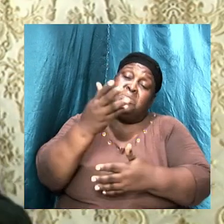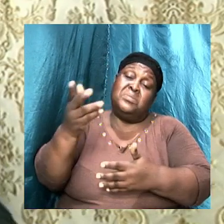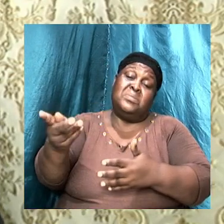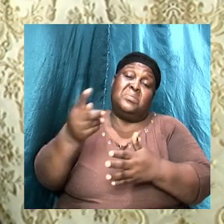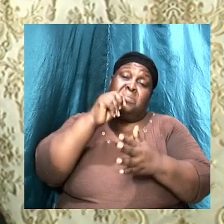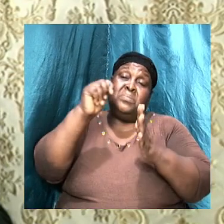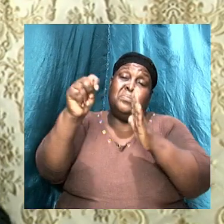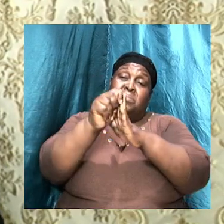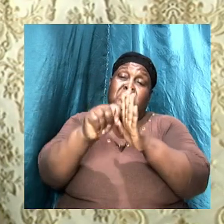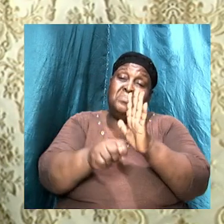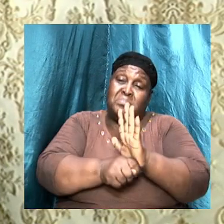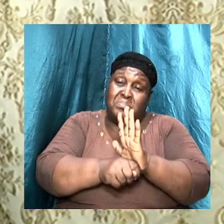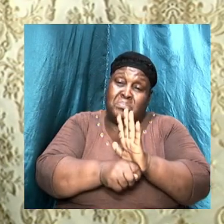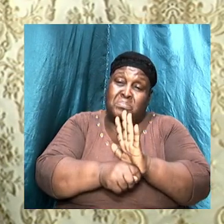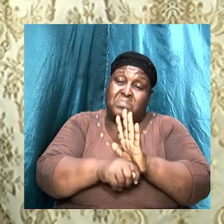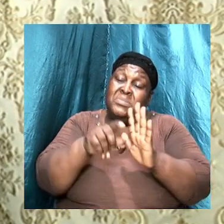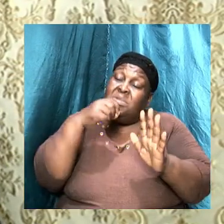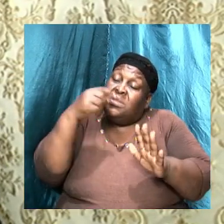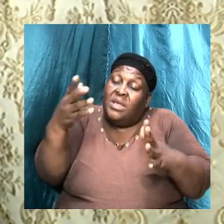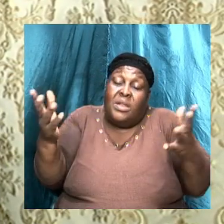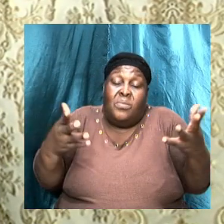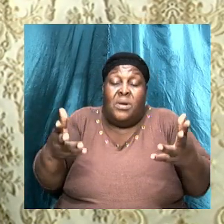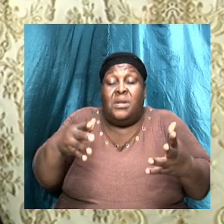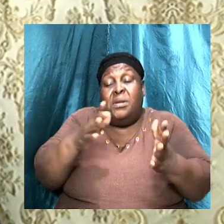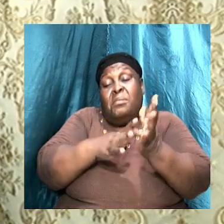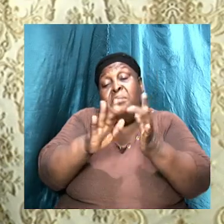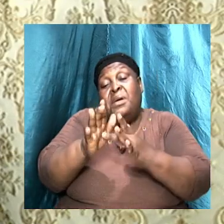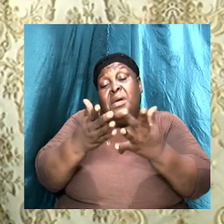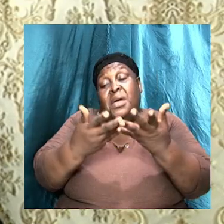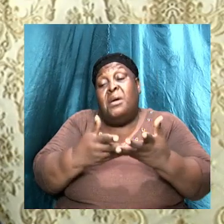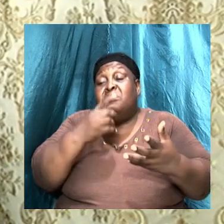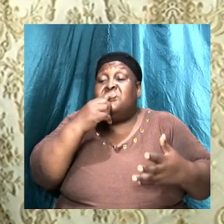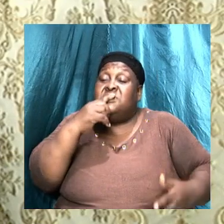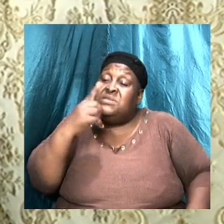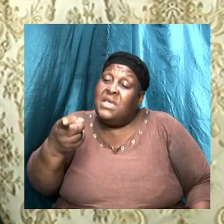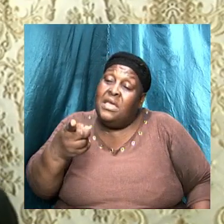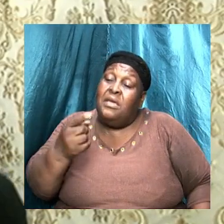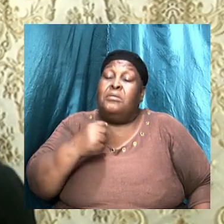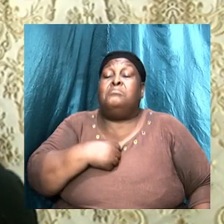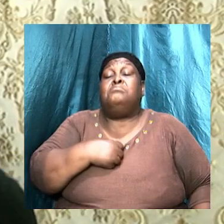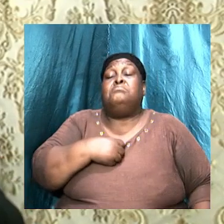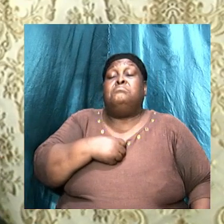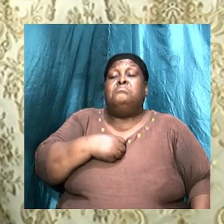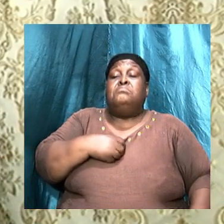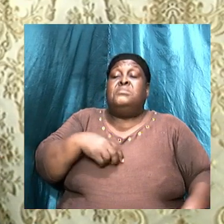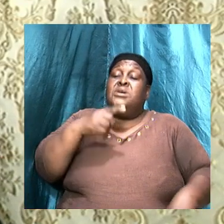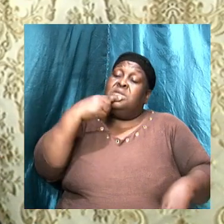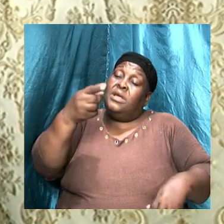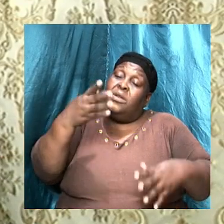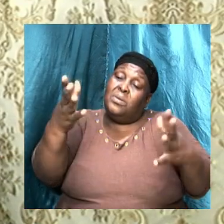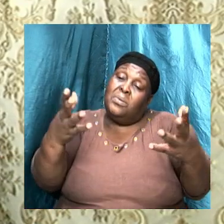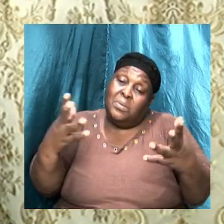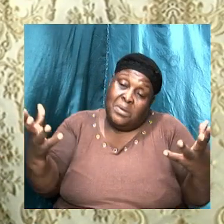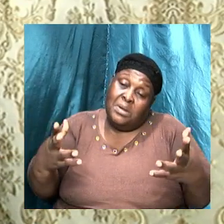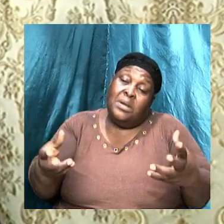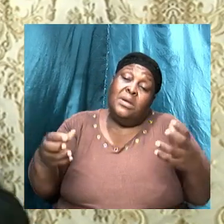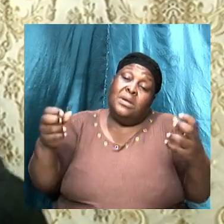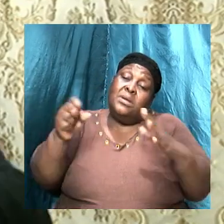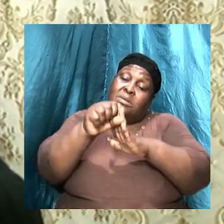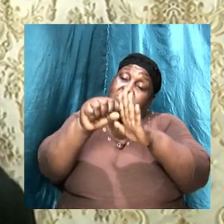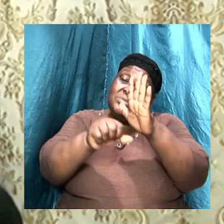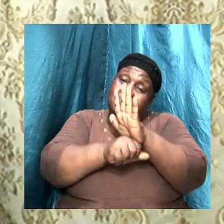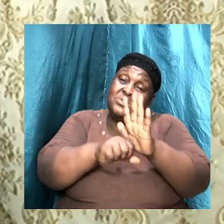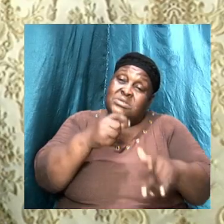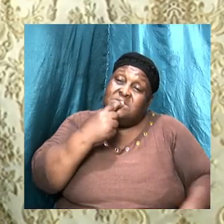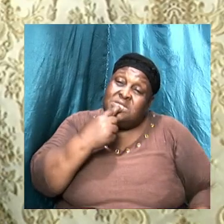the Bible says. My opinion is irrelevant right now. But I tell you what the scripture says. And that is why